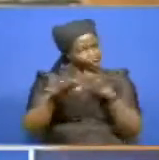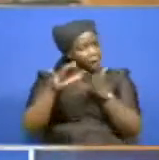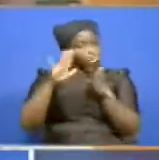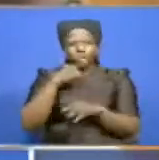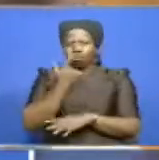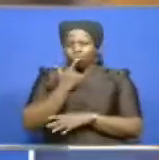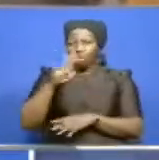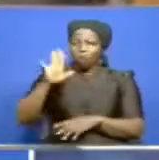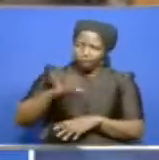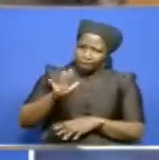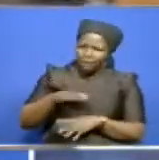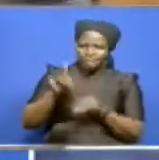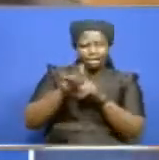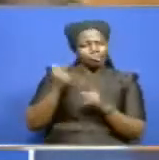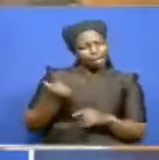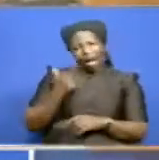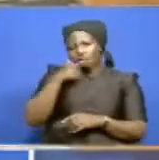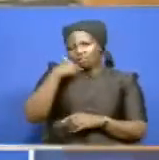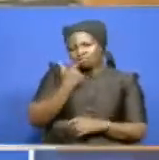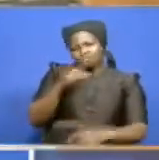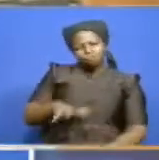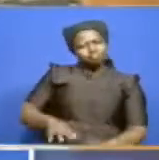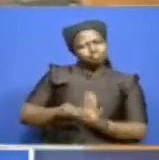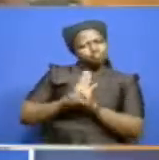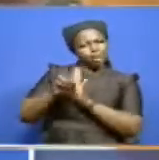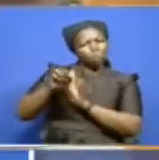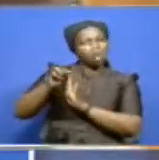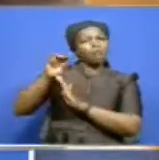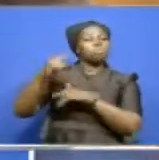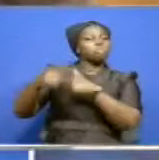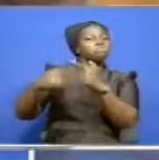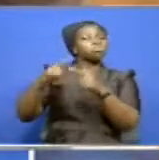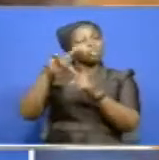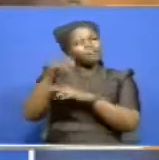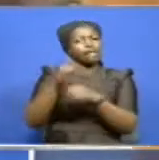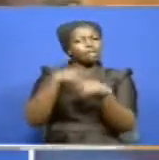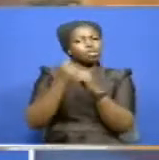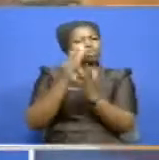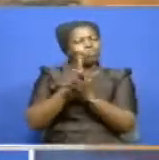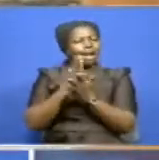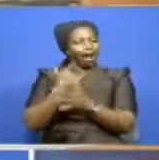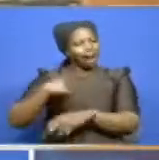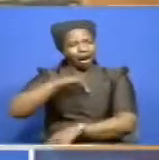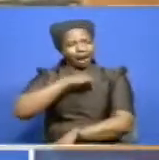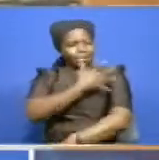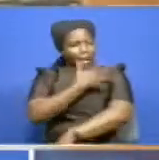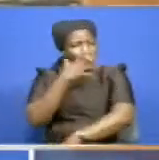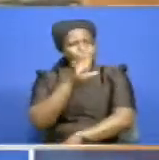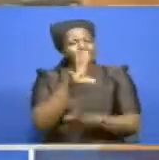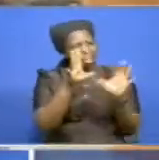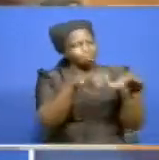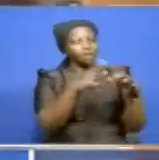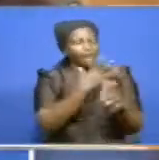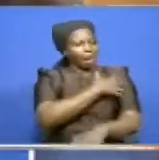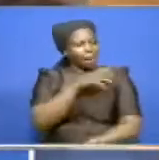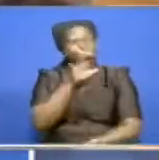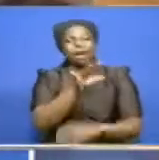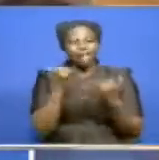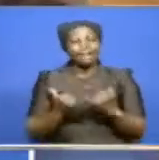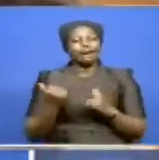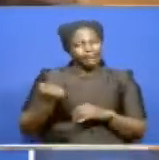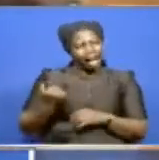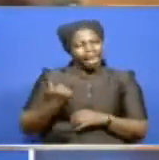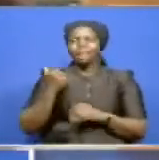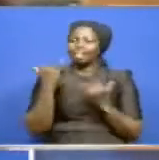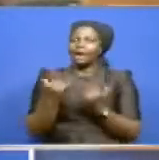wanawake na wasichana wanaokuwa. So lazima tuhakikishe kwamba tumempower community, tumempower these young girls and young boys to be able